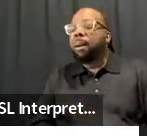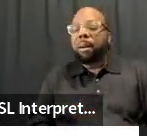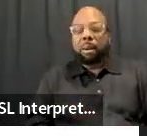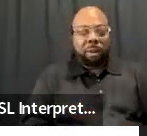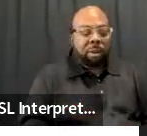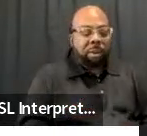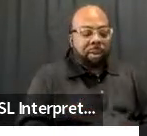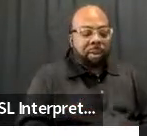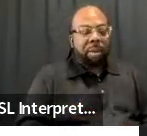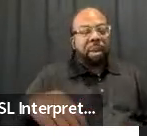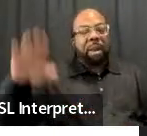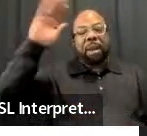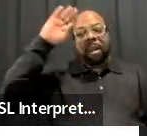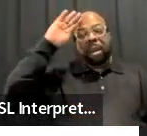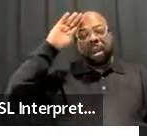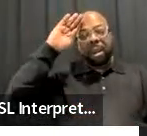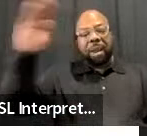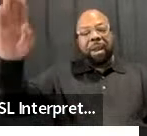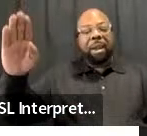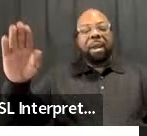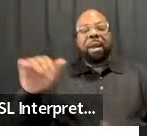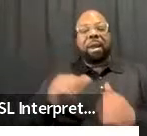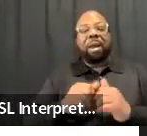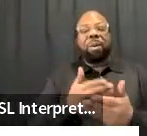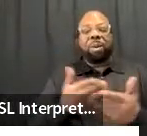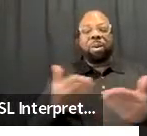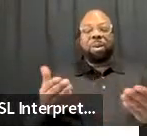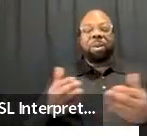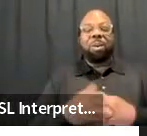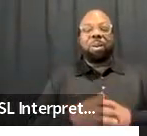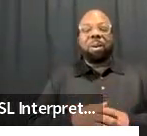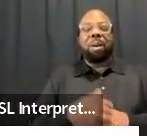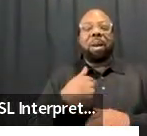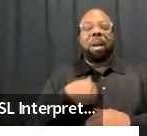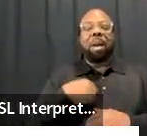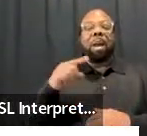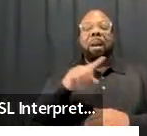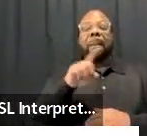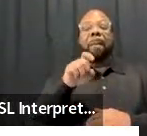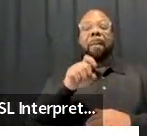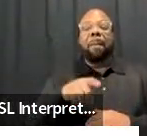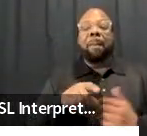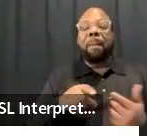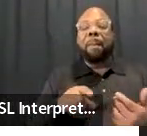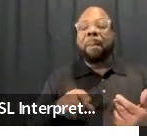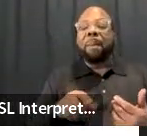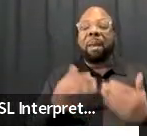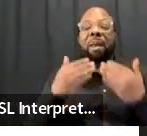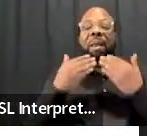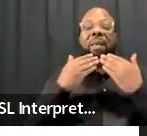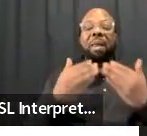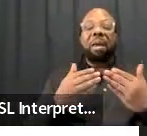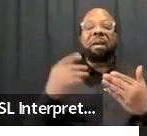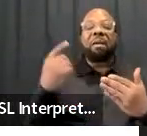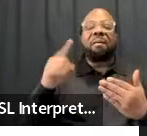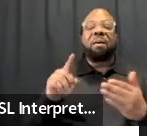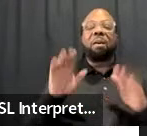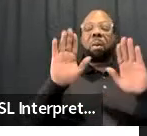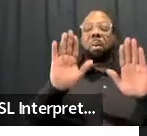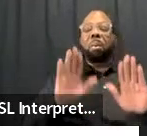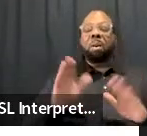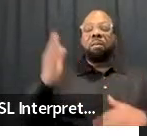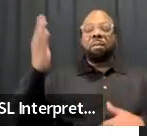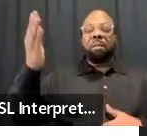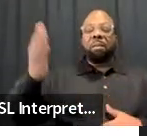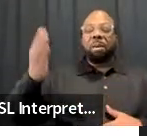Okay. Hello? Hi, how are you? Hi. Because my question, I guess, thank you, first of all, for great presentation